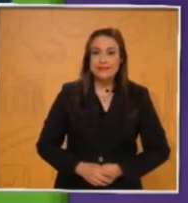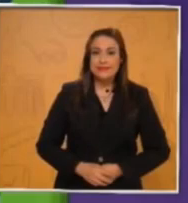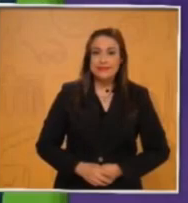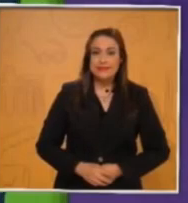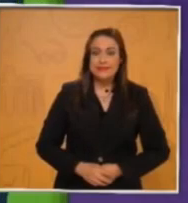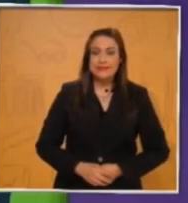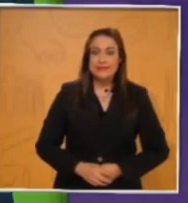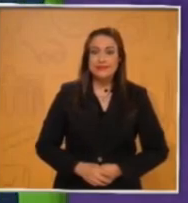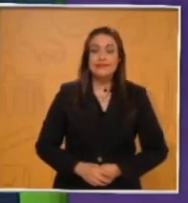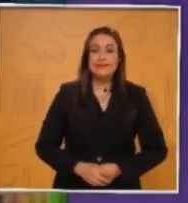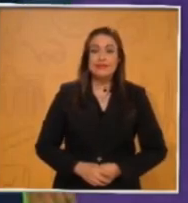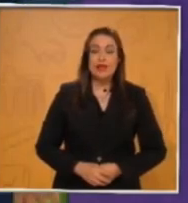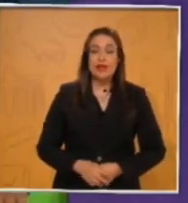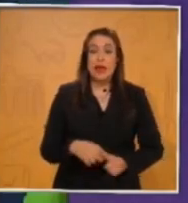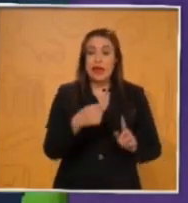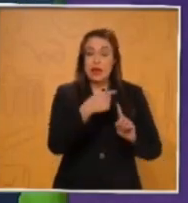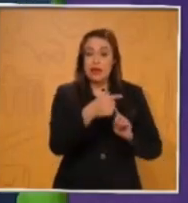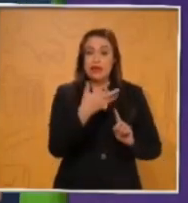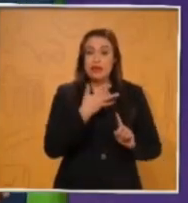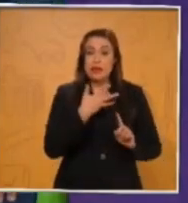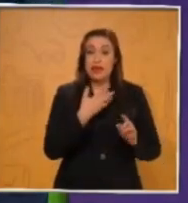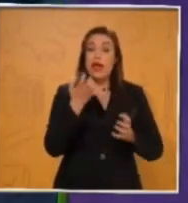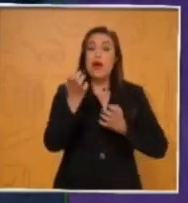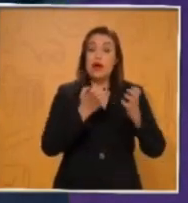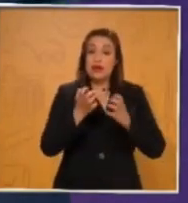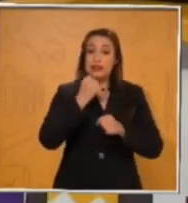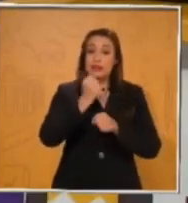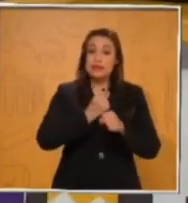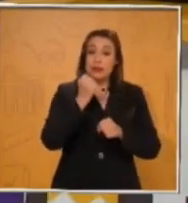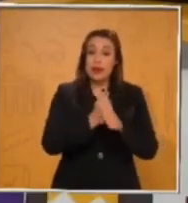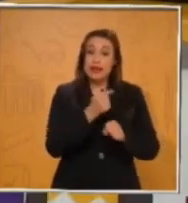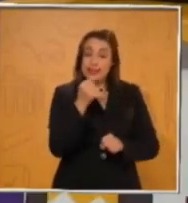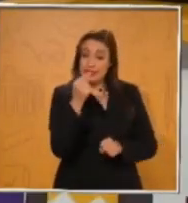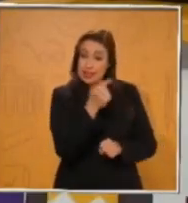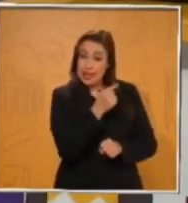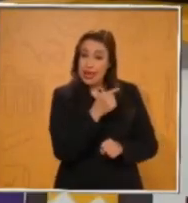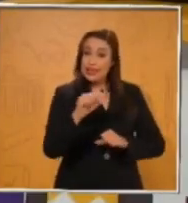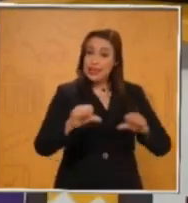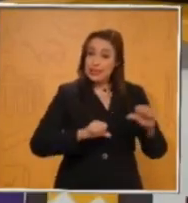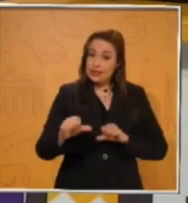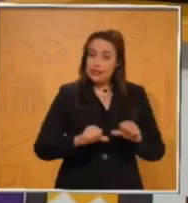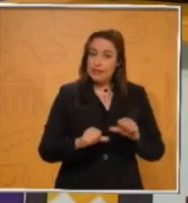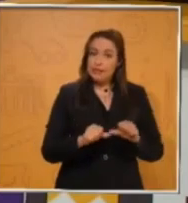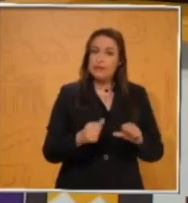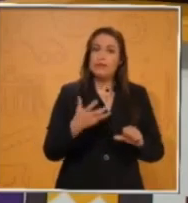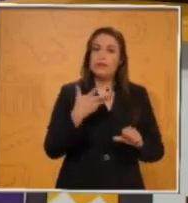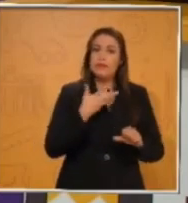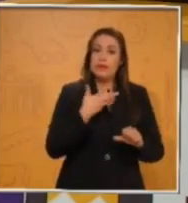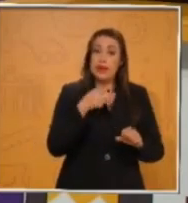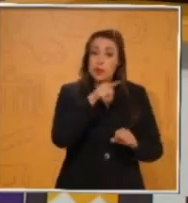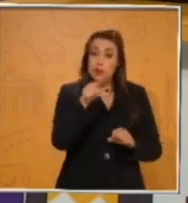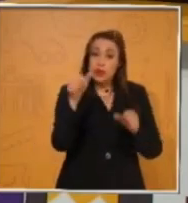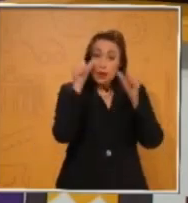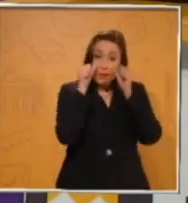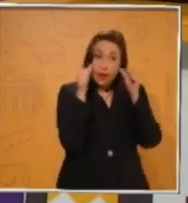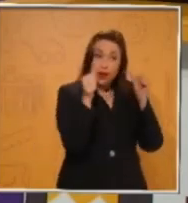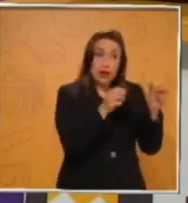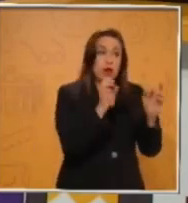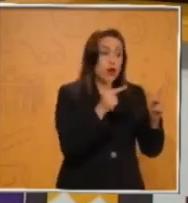Here we have an exercise. This exercise, it's gonna be just to pay attention,